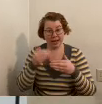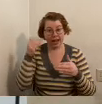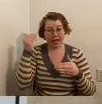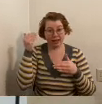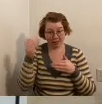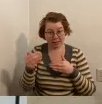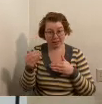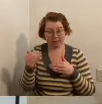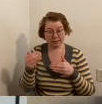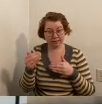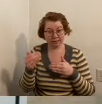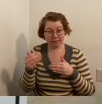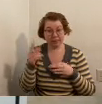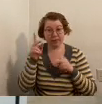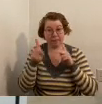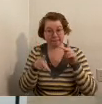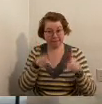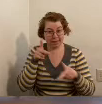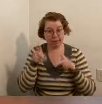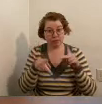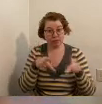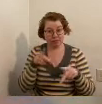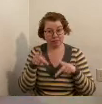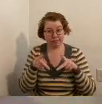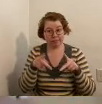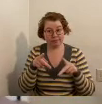Next, the people